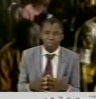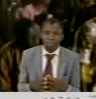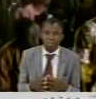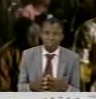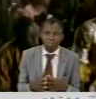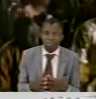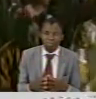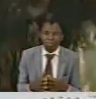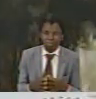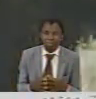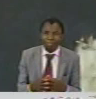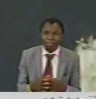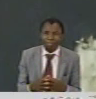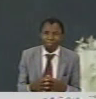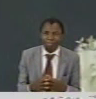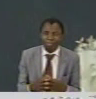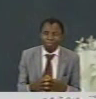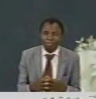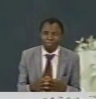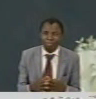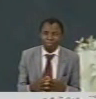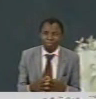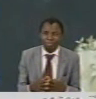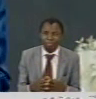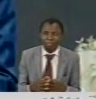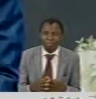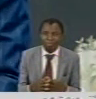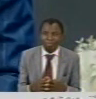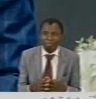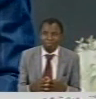Interview them, line them up.